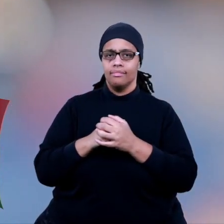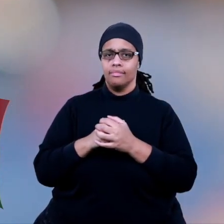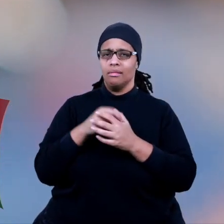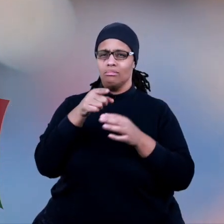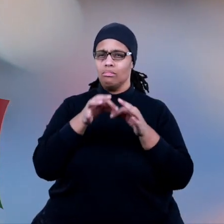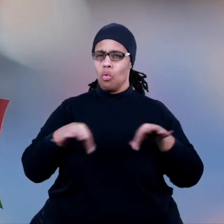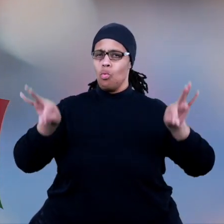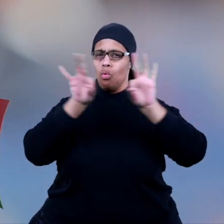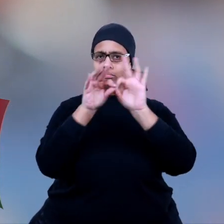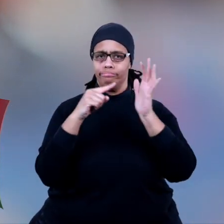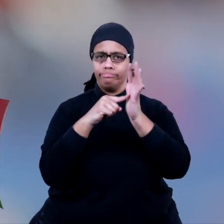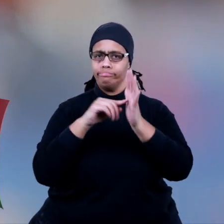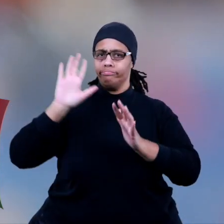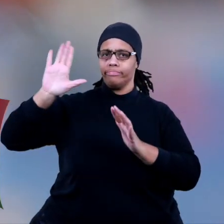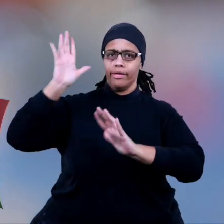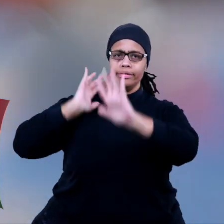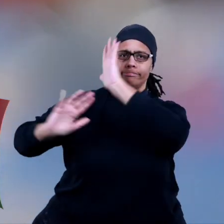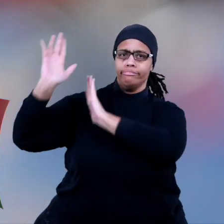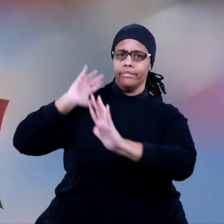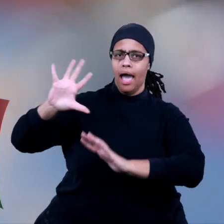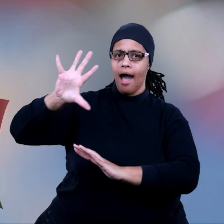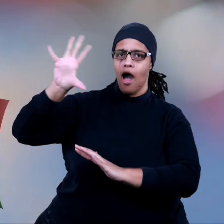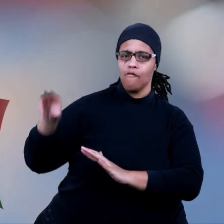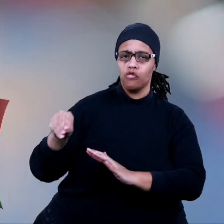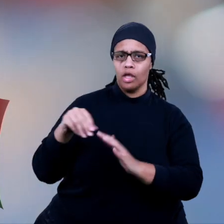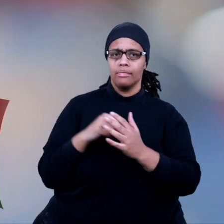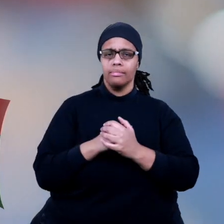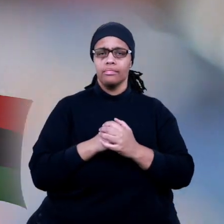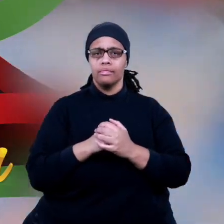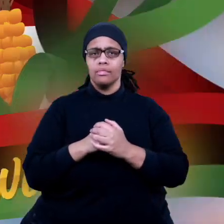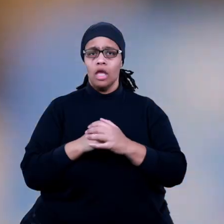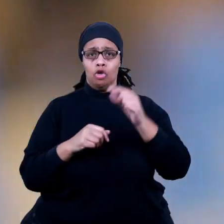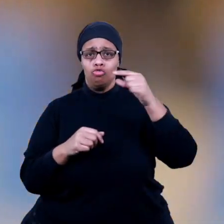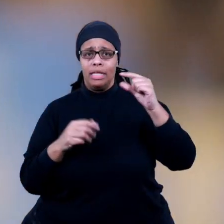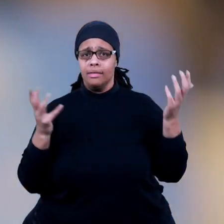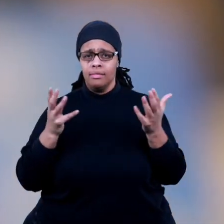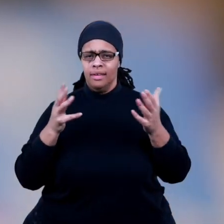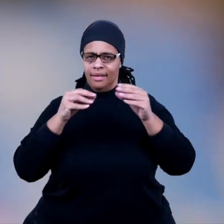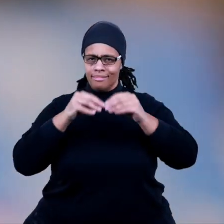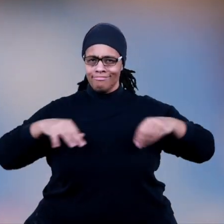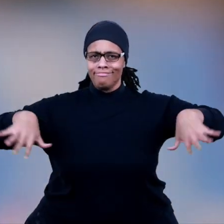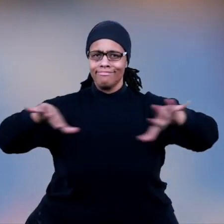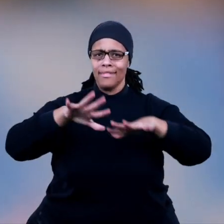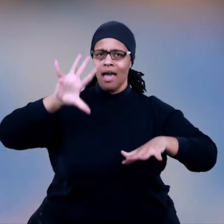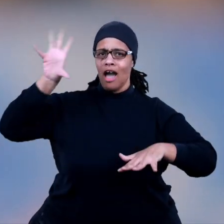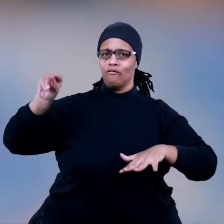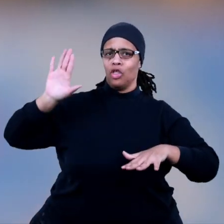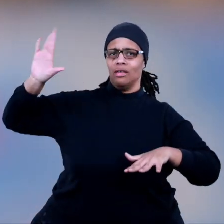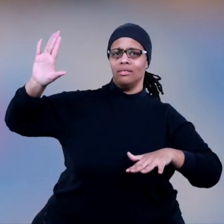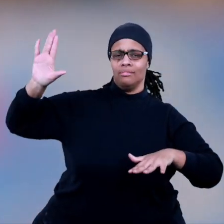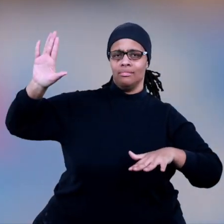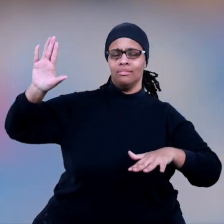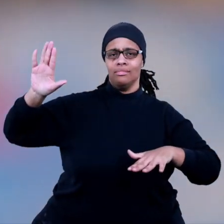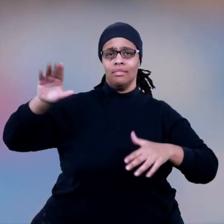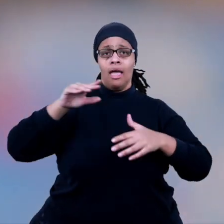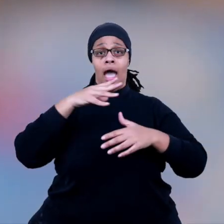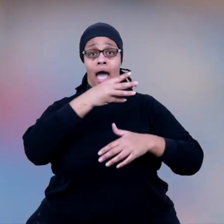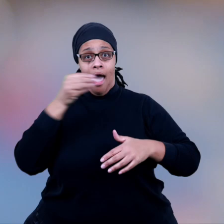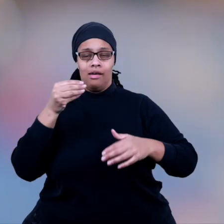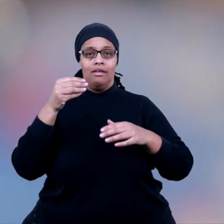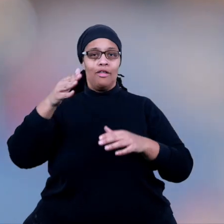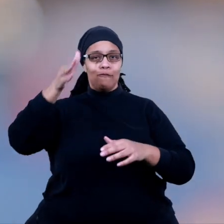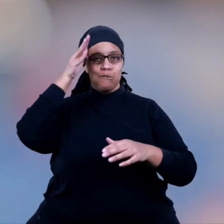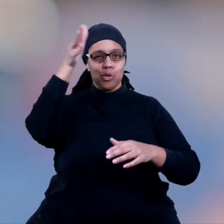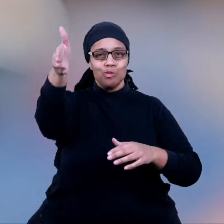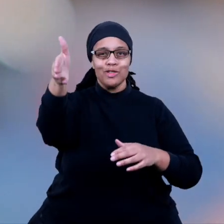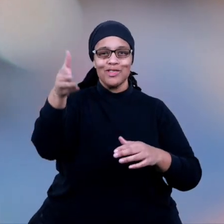green. They are important symbols in ancient Africa. Green symbolizes the fertile land of Africa